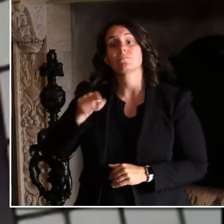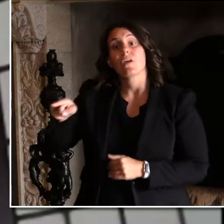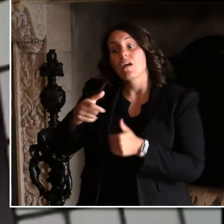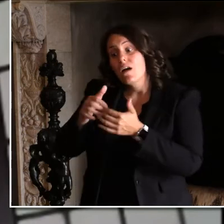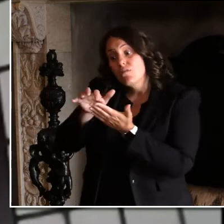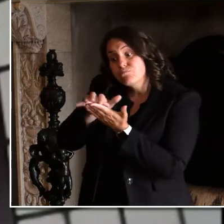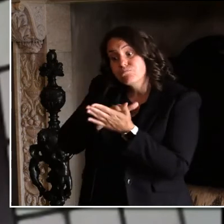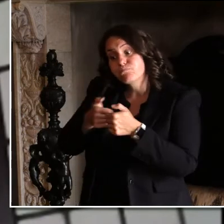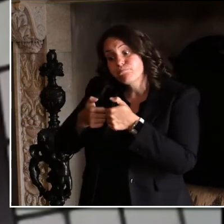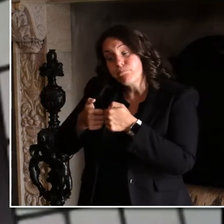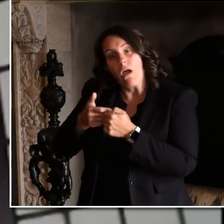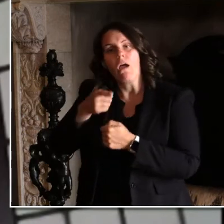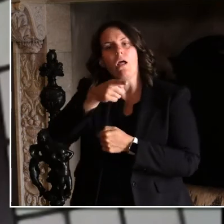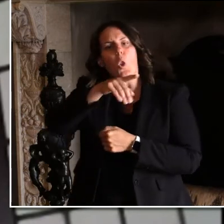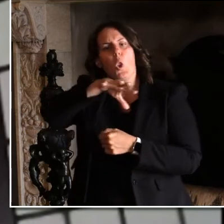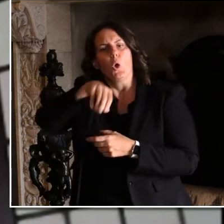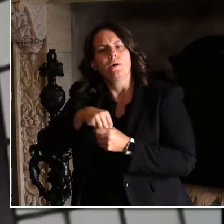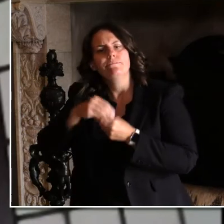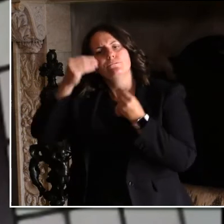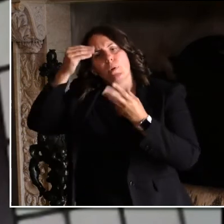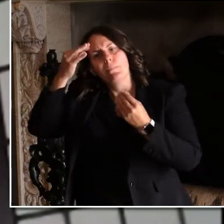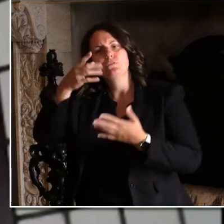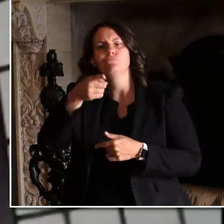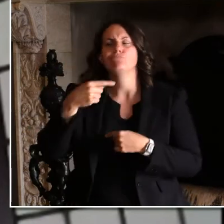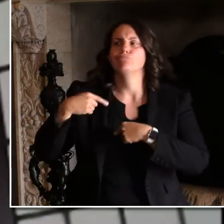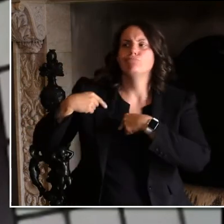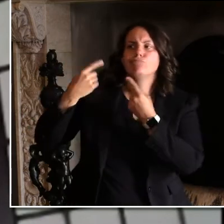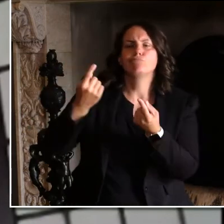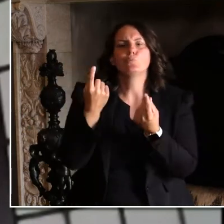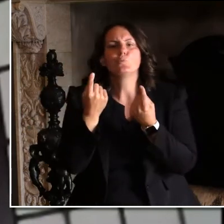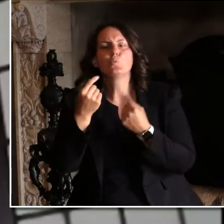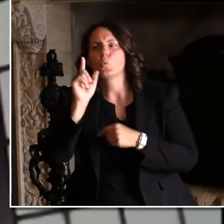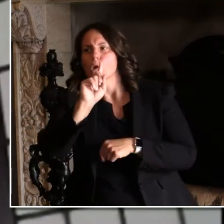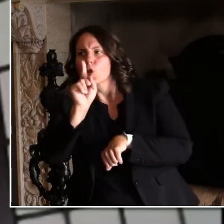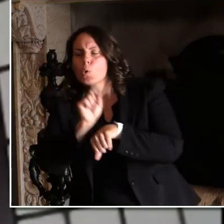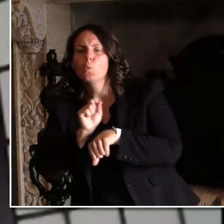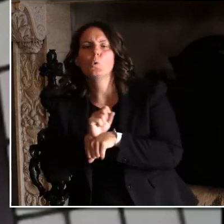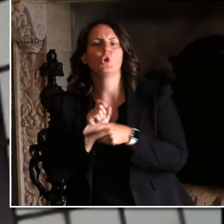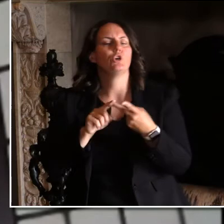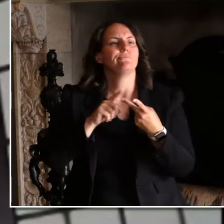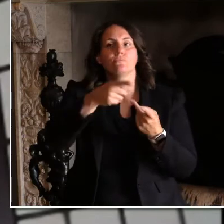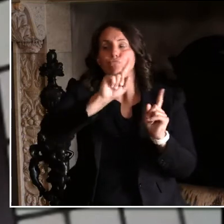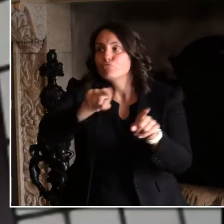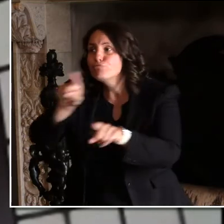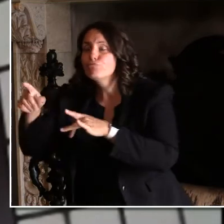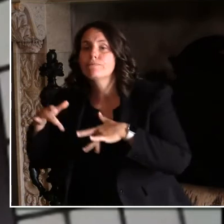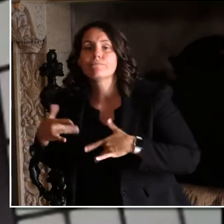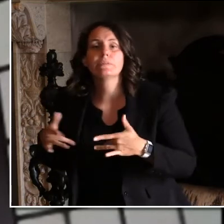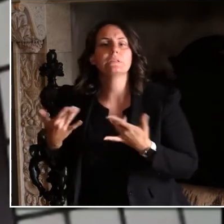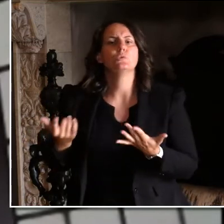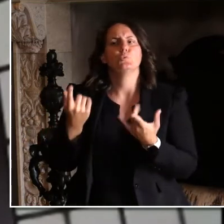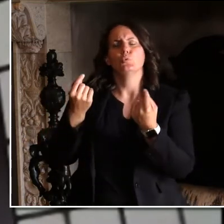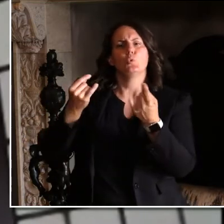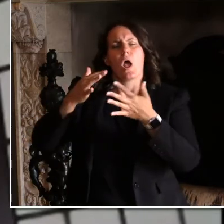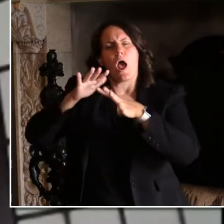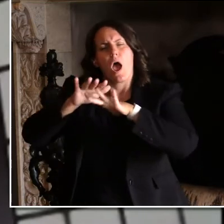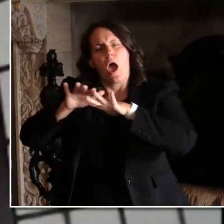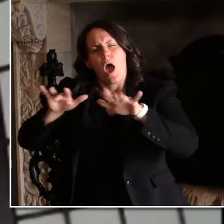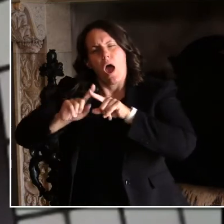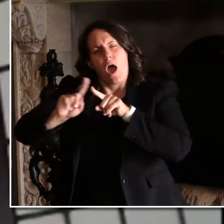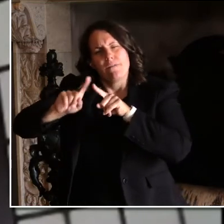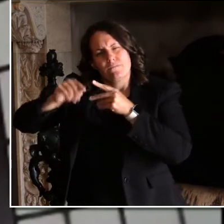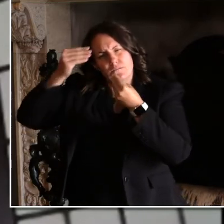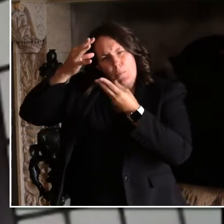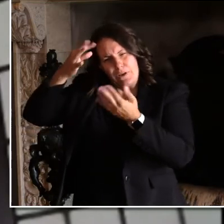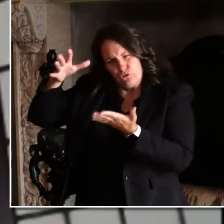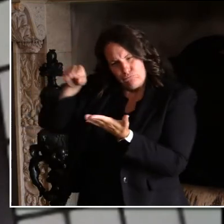any events or gatherings, and to determine who you'd been in contact with while you may have been contagious. They're also going to share information with you